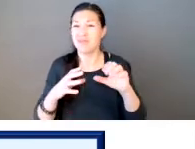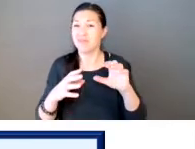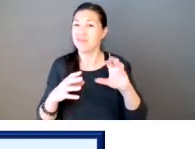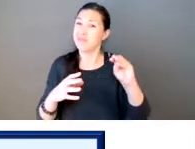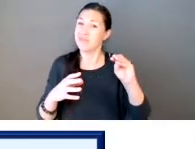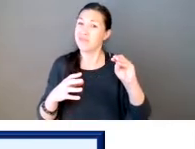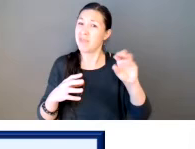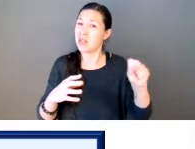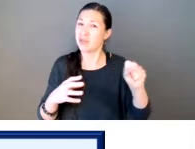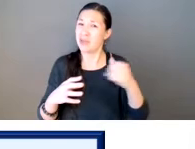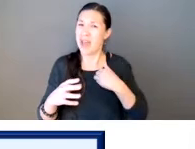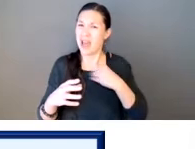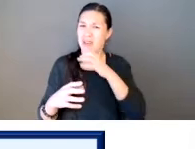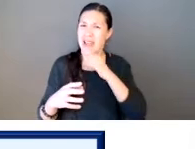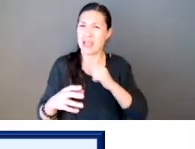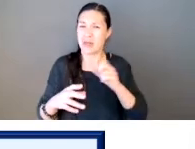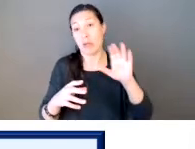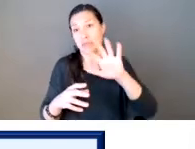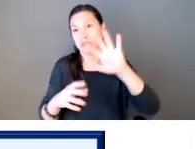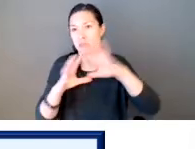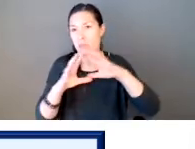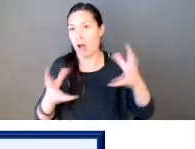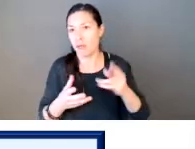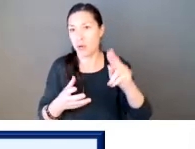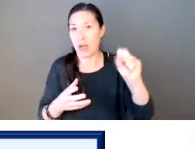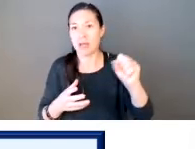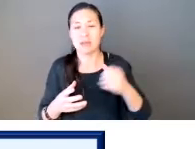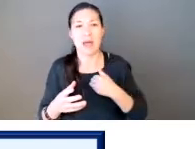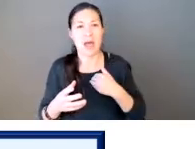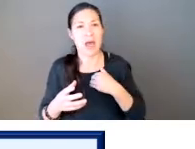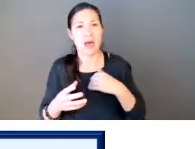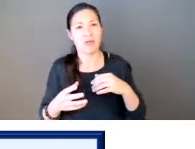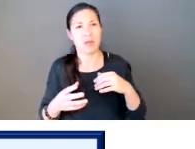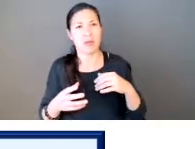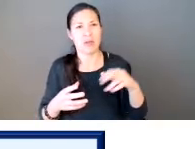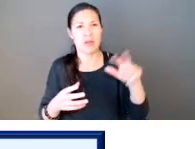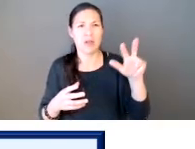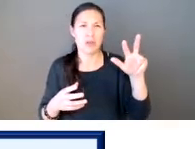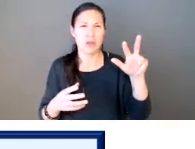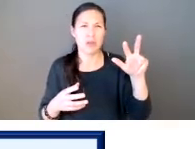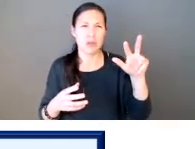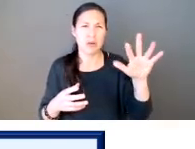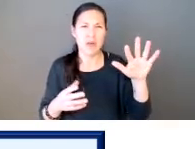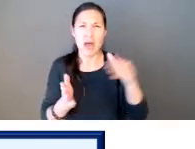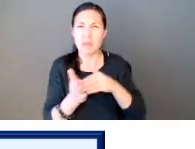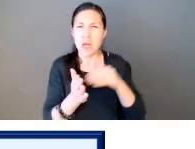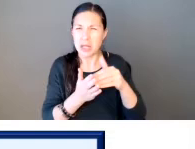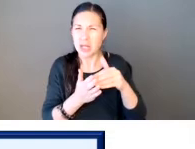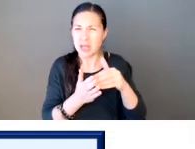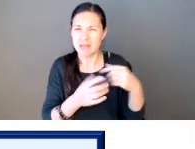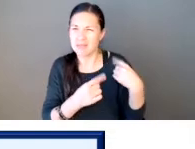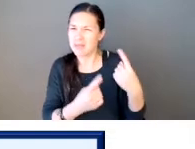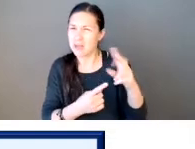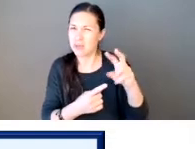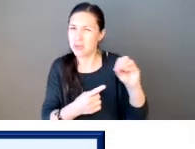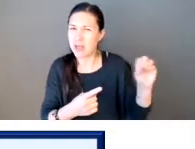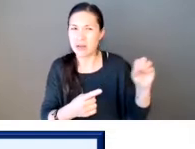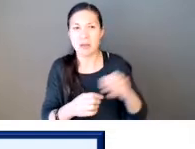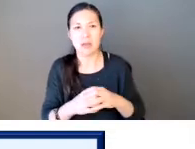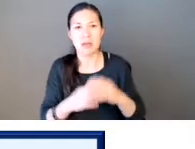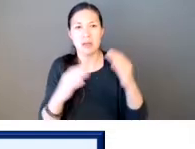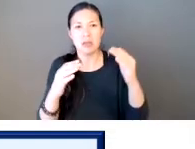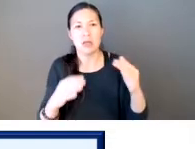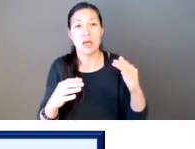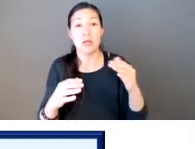close to about 35 million. And then by the middle of the 21st century, we're talking probably 80 plus million